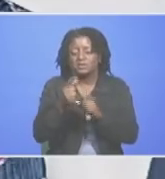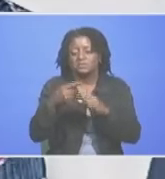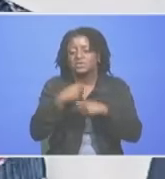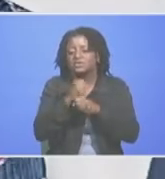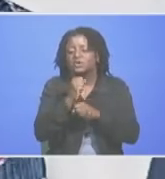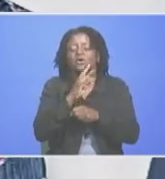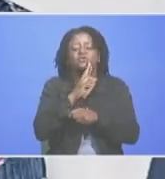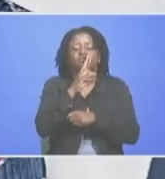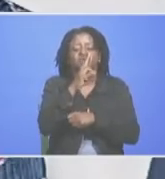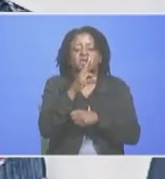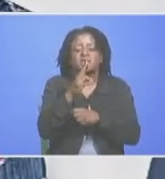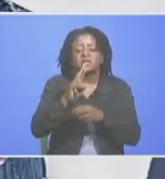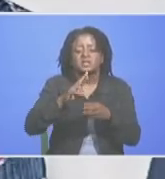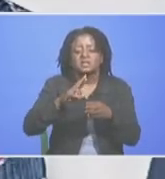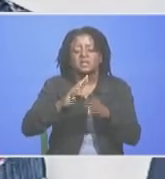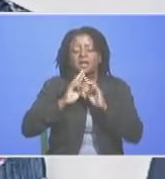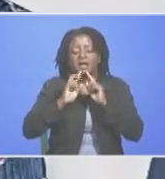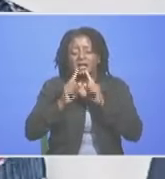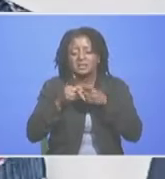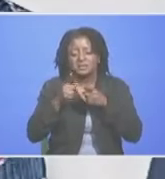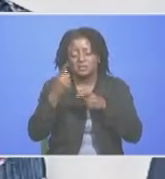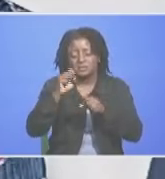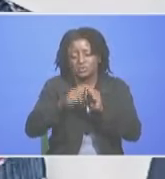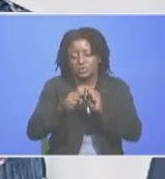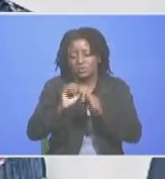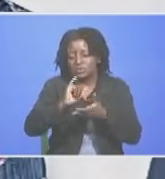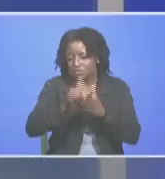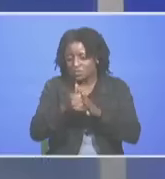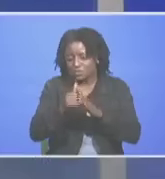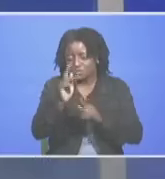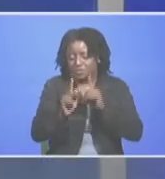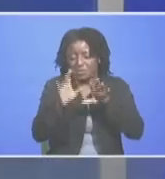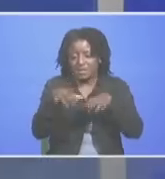solution so that those workers can keep their jobs.